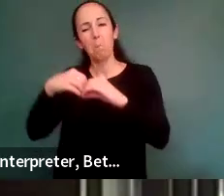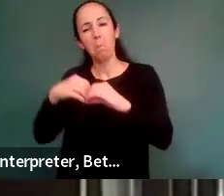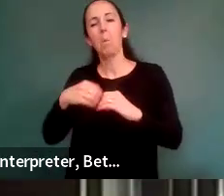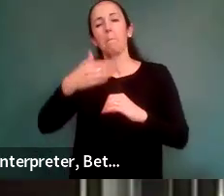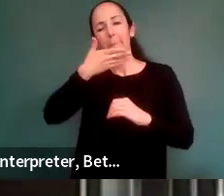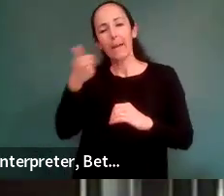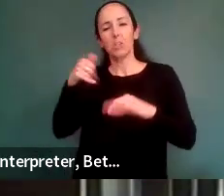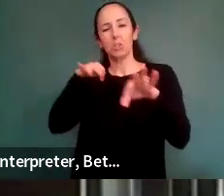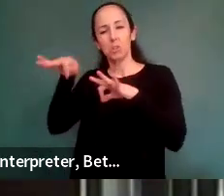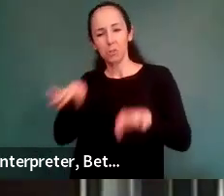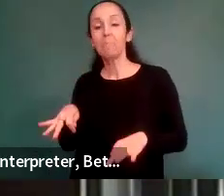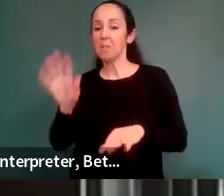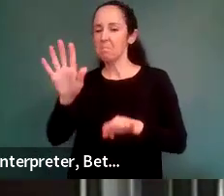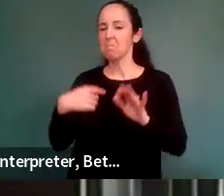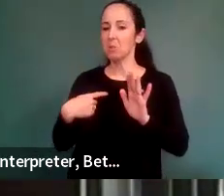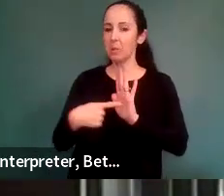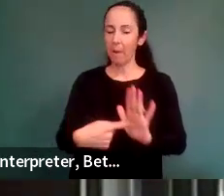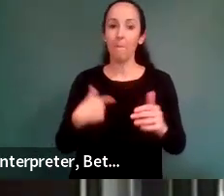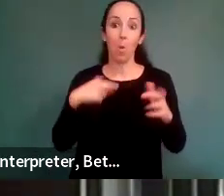So let's see if we can make this work here.